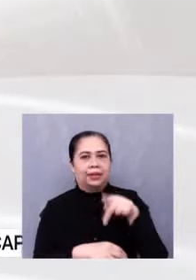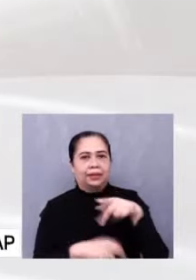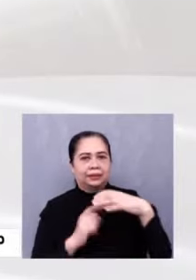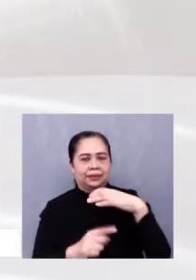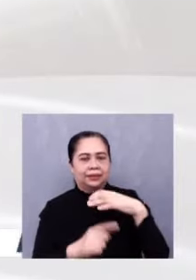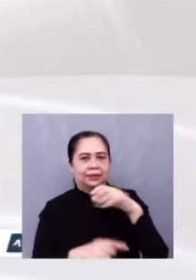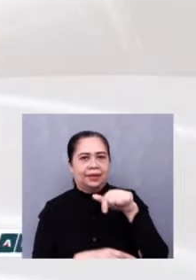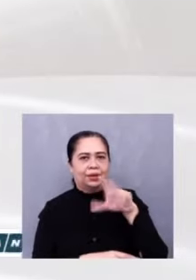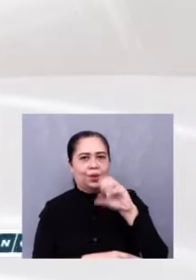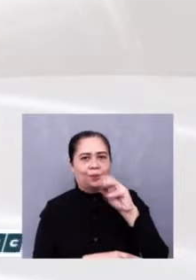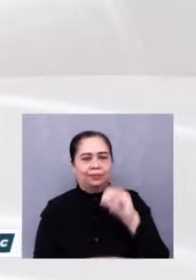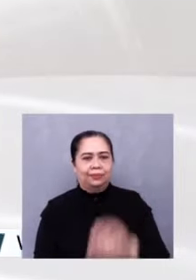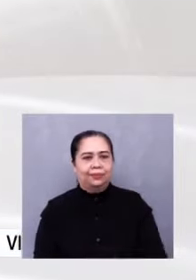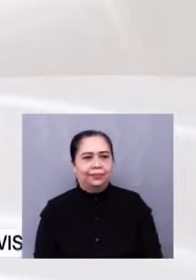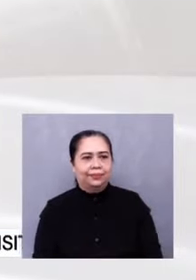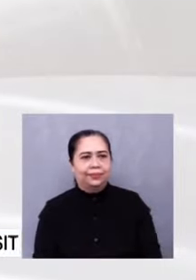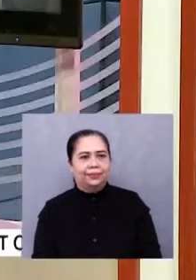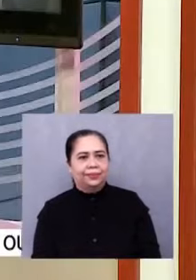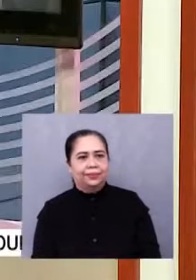news.abs-cbn.com.